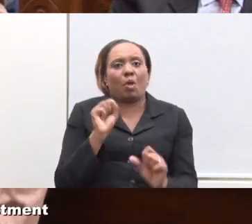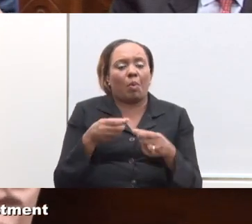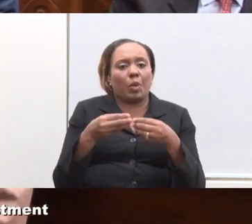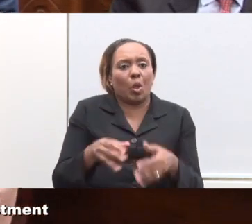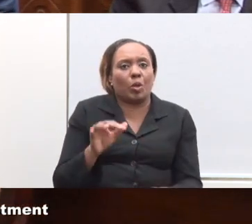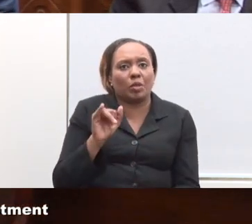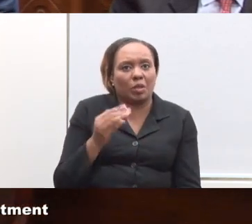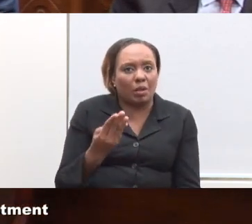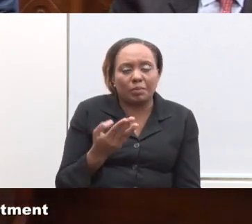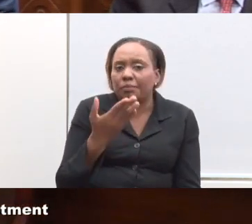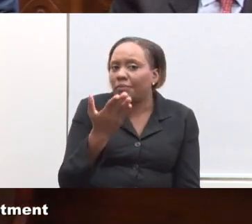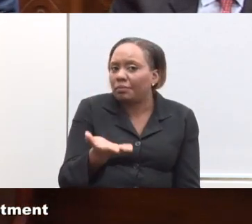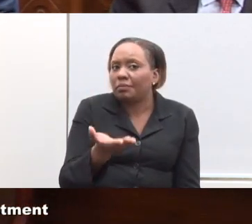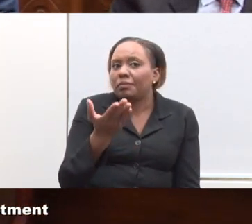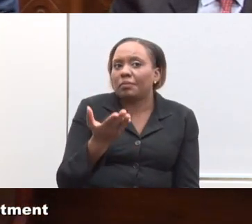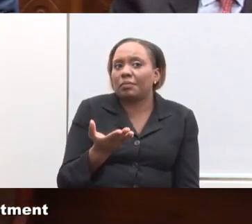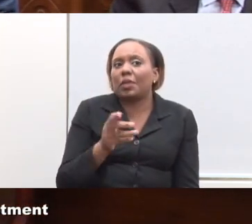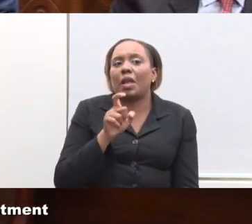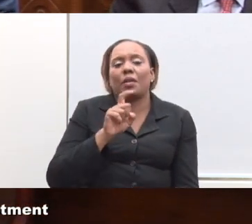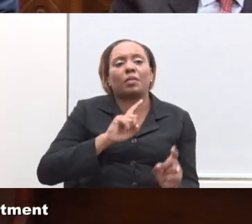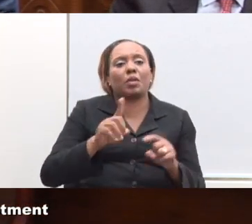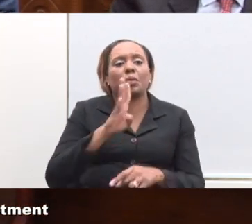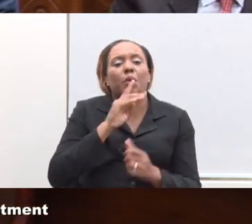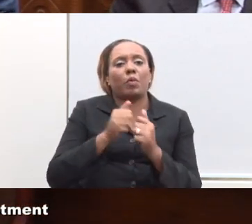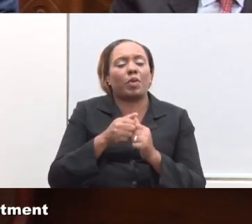your first payment when the month comes.